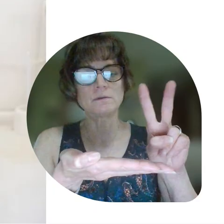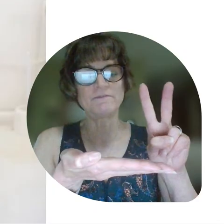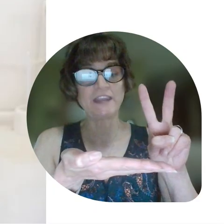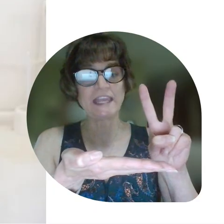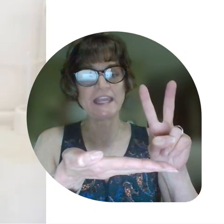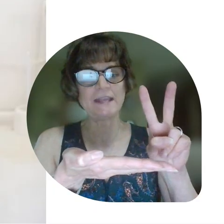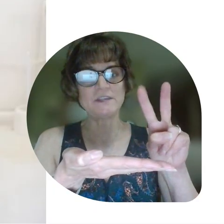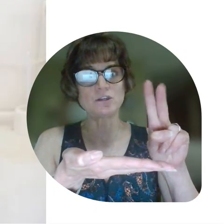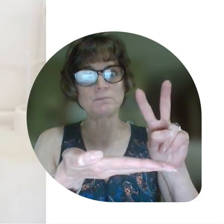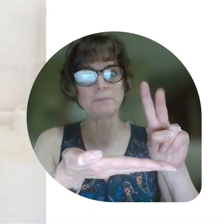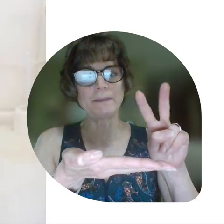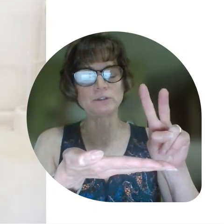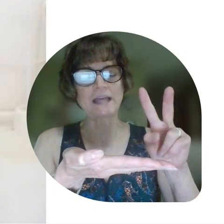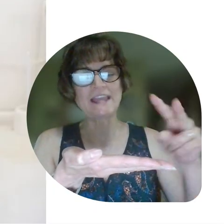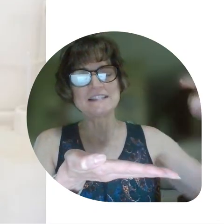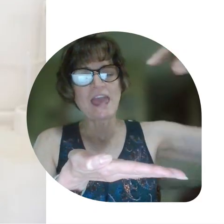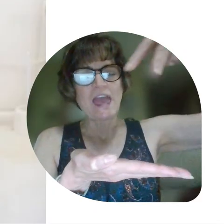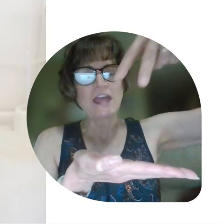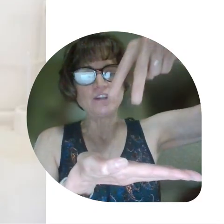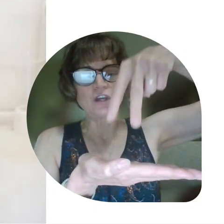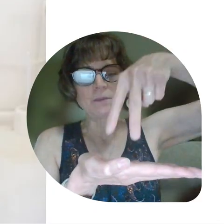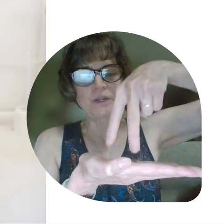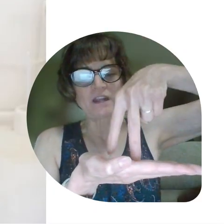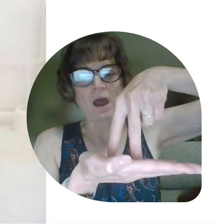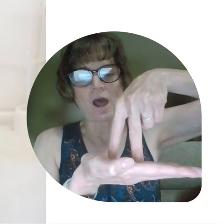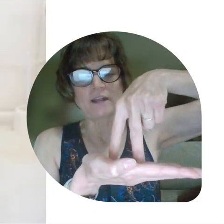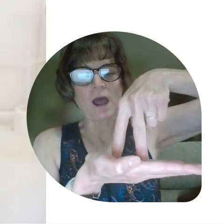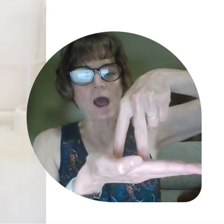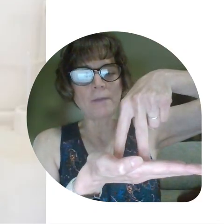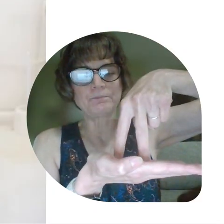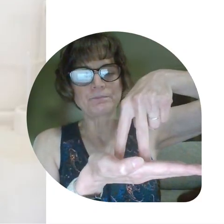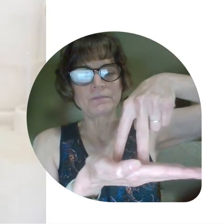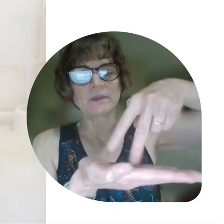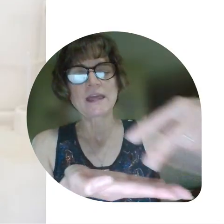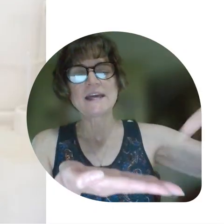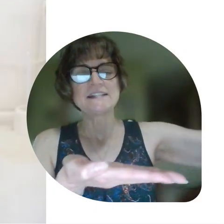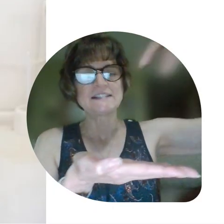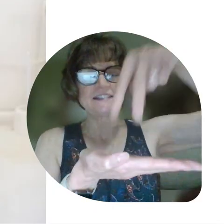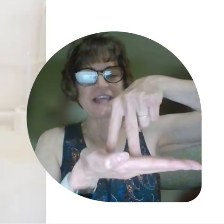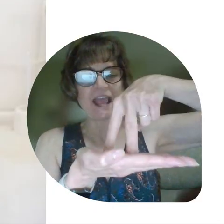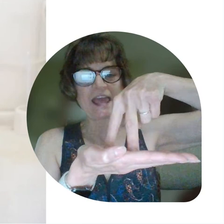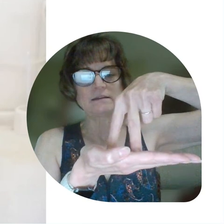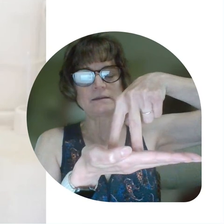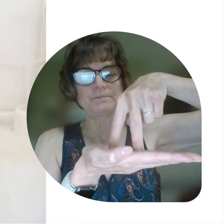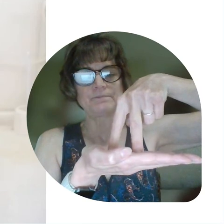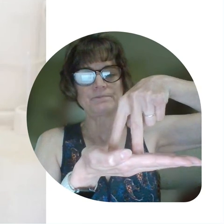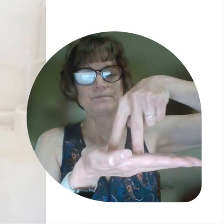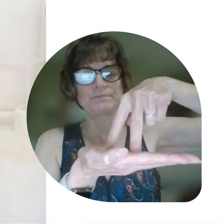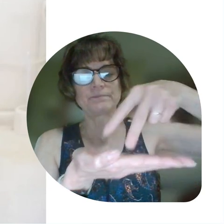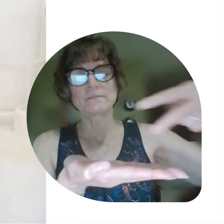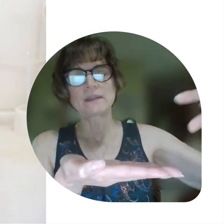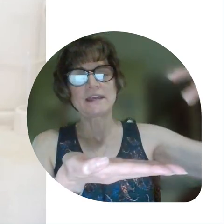a V, these are people legs, and you're going to put it on top. Stand.